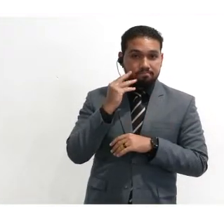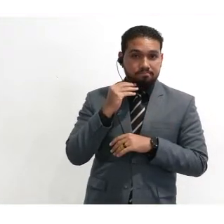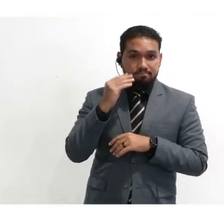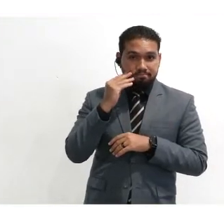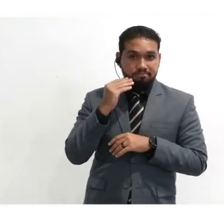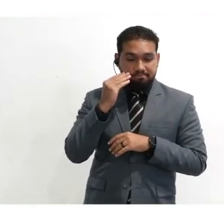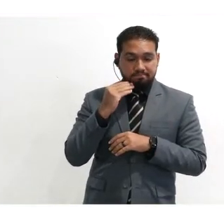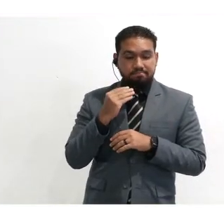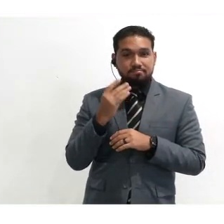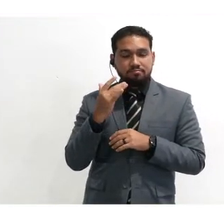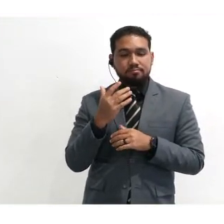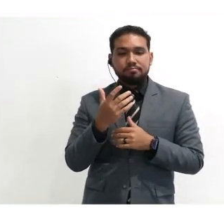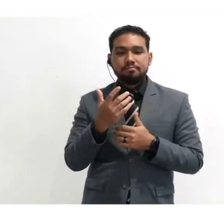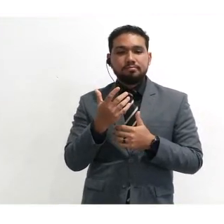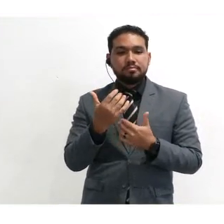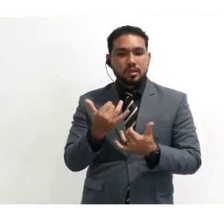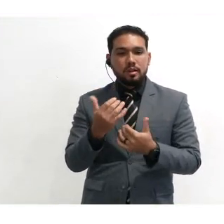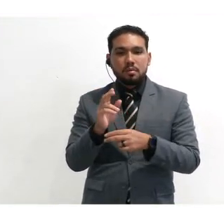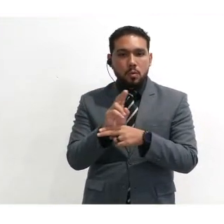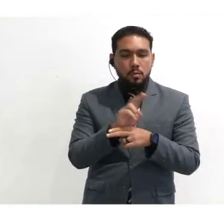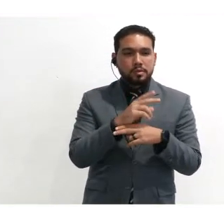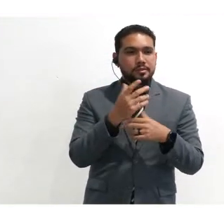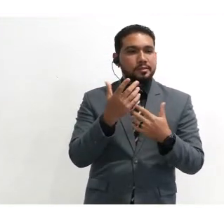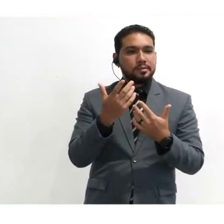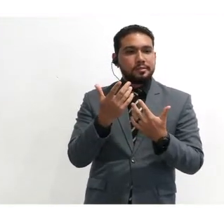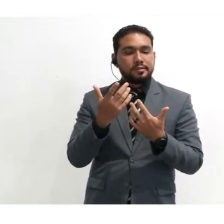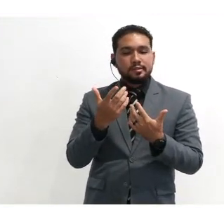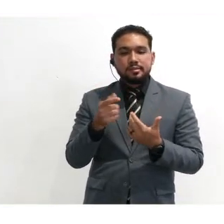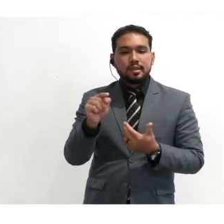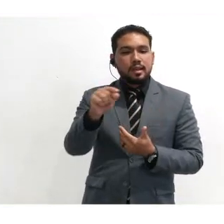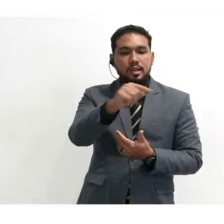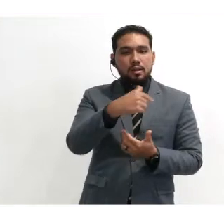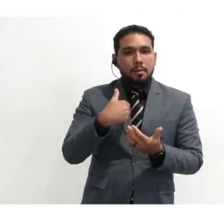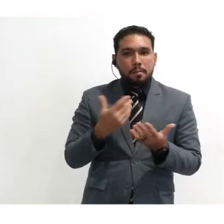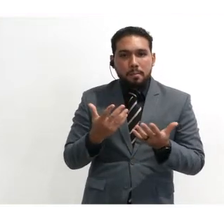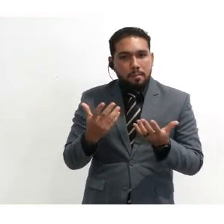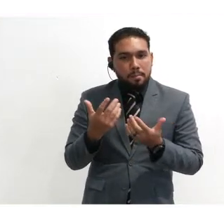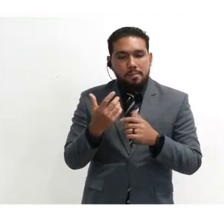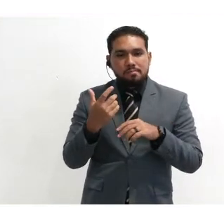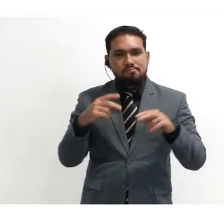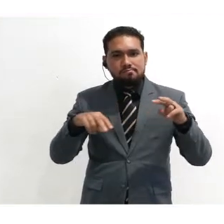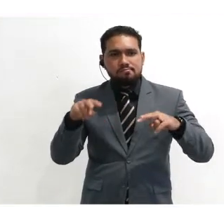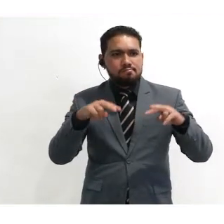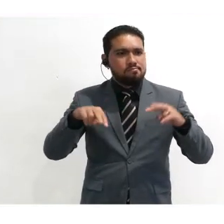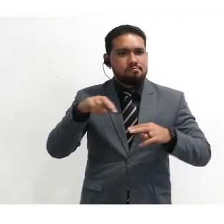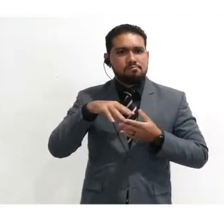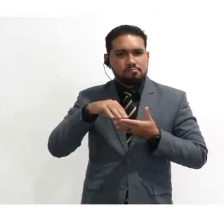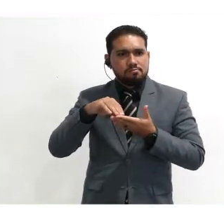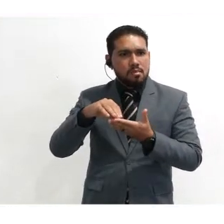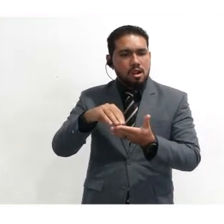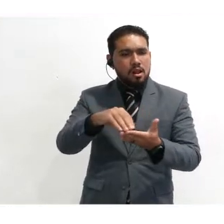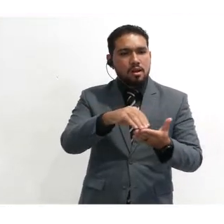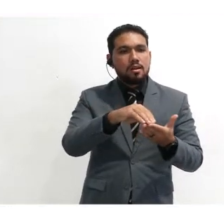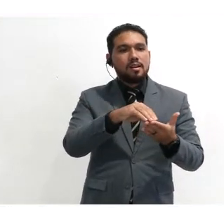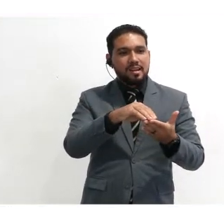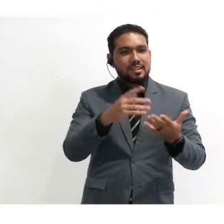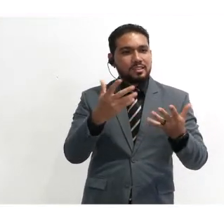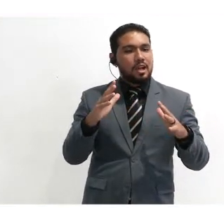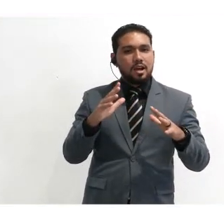trying to project to the future. So that's a really difficult one, I think. How do you instill that in